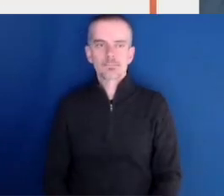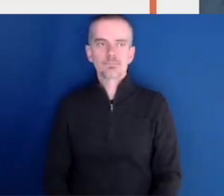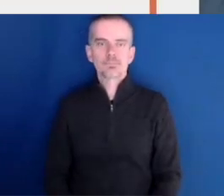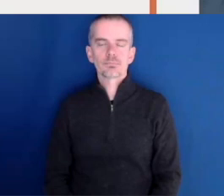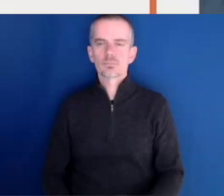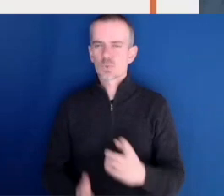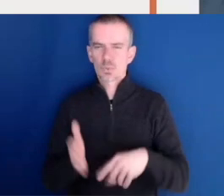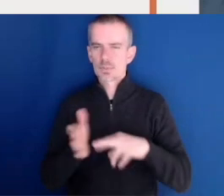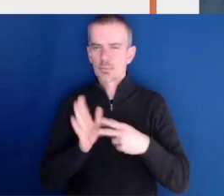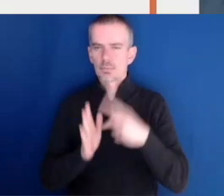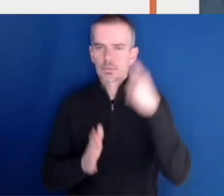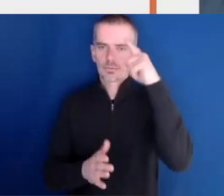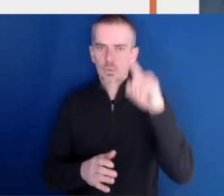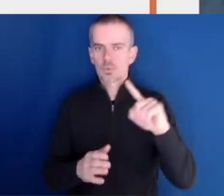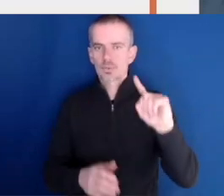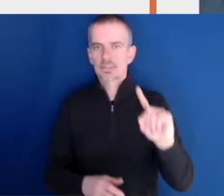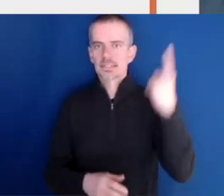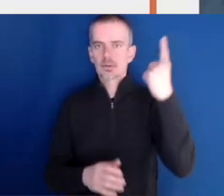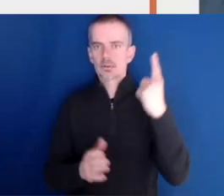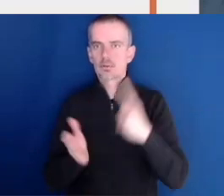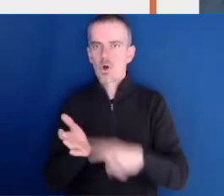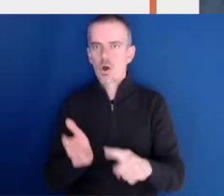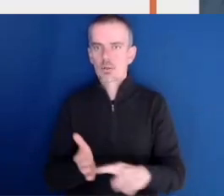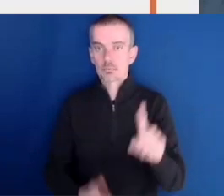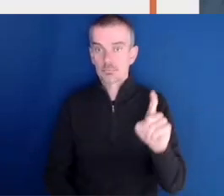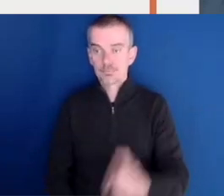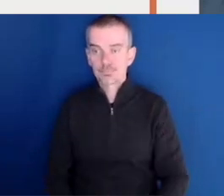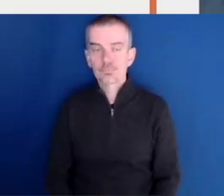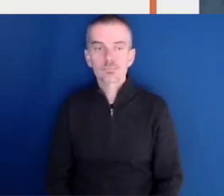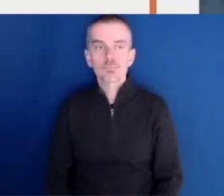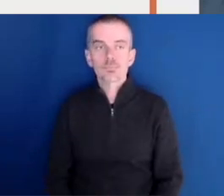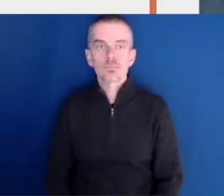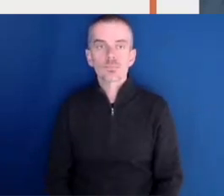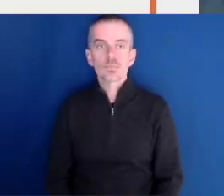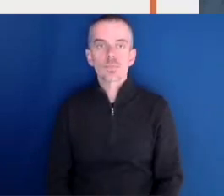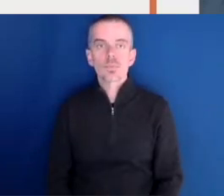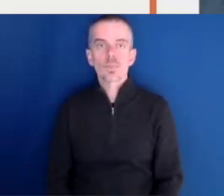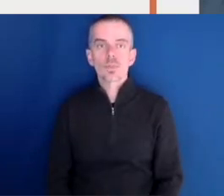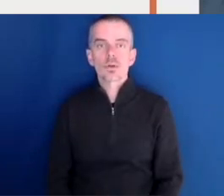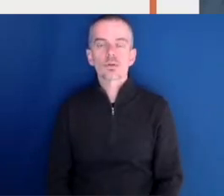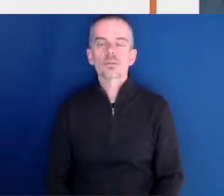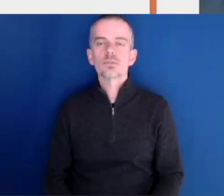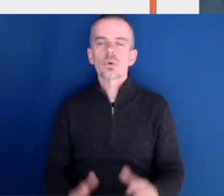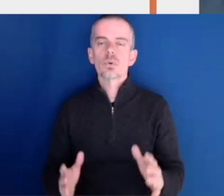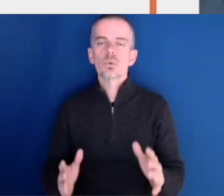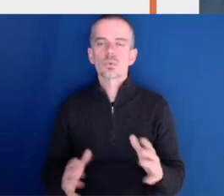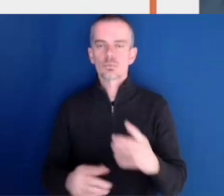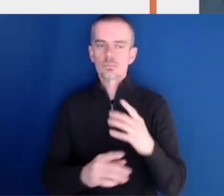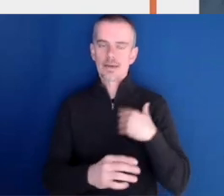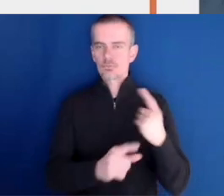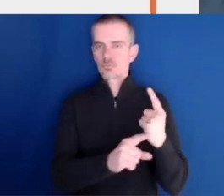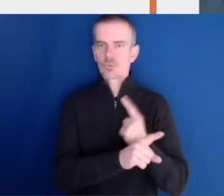So what's the purpose of a single audit? So there's regular